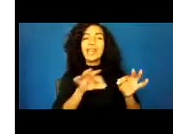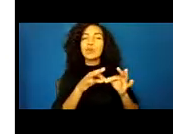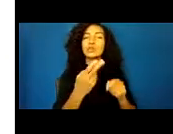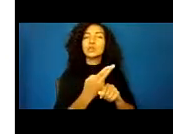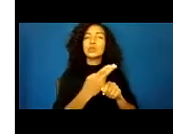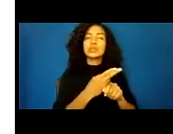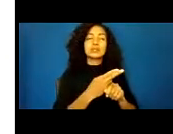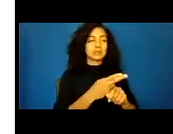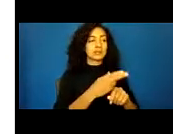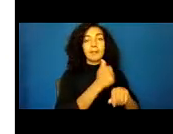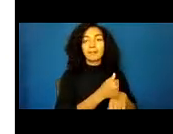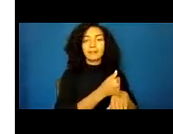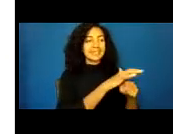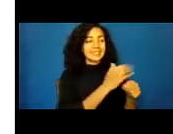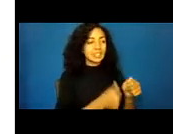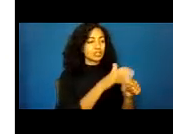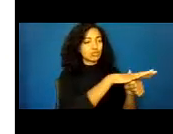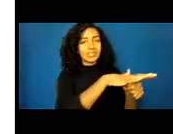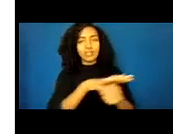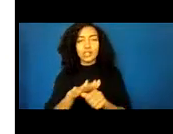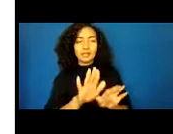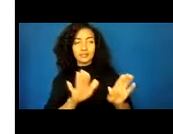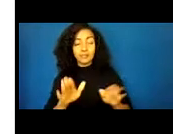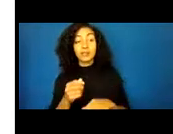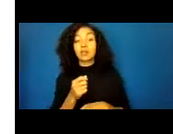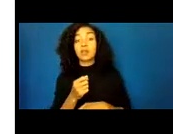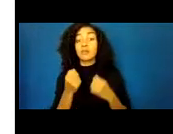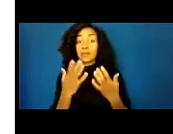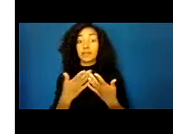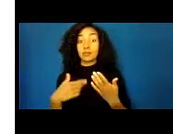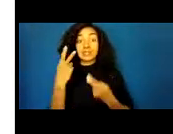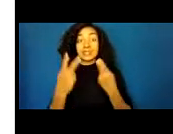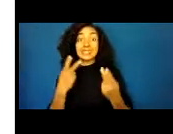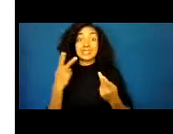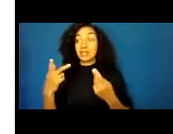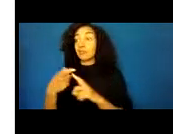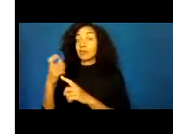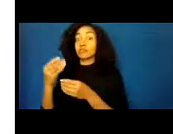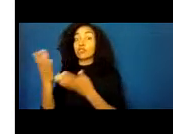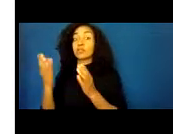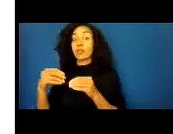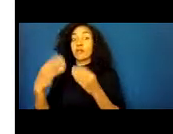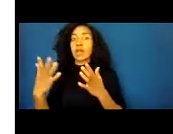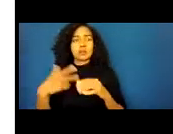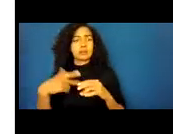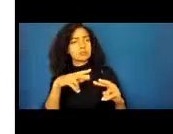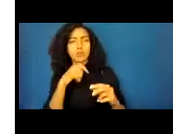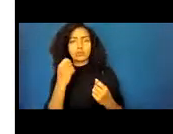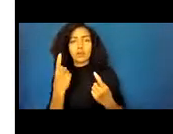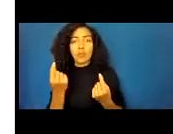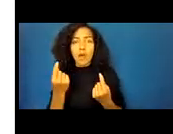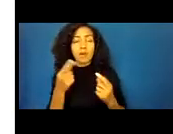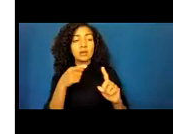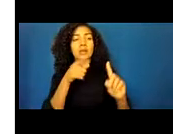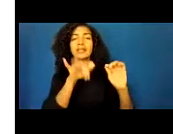So a couple that we really have that we've seen service providers turn away from is they're acting funny or